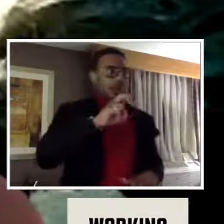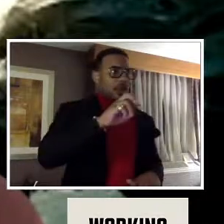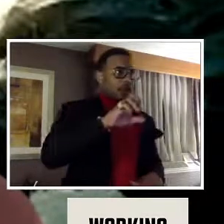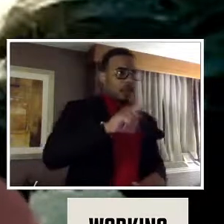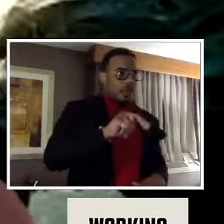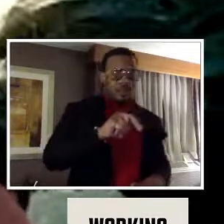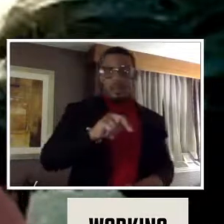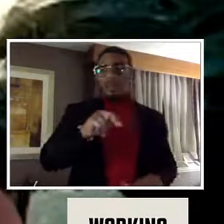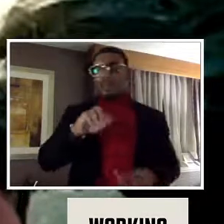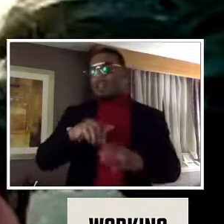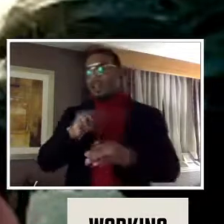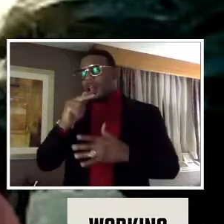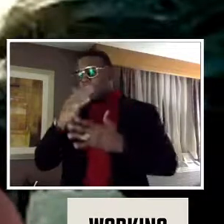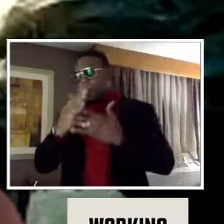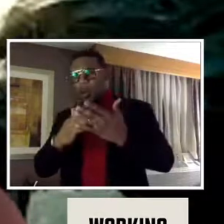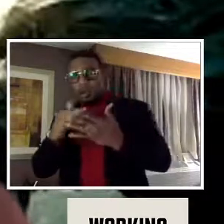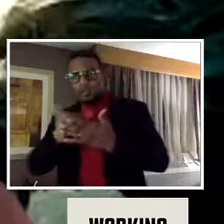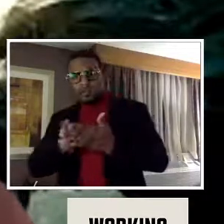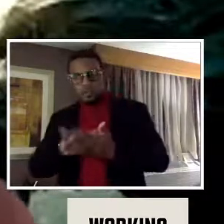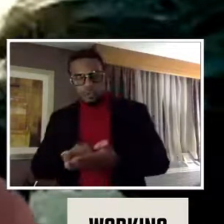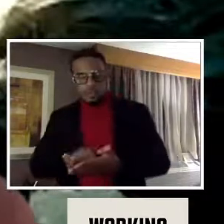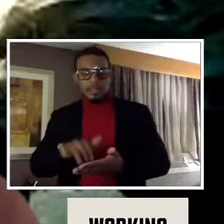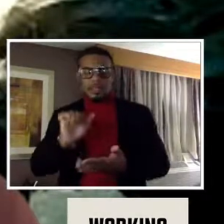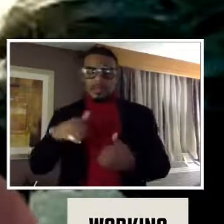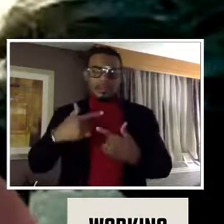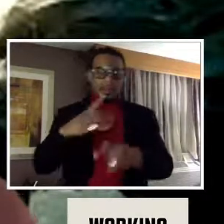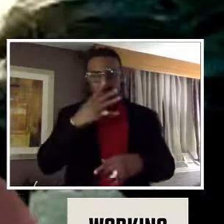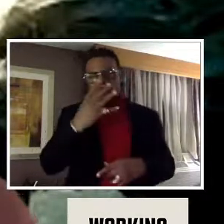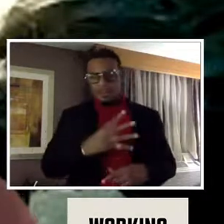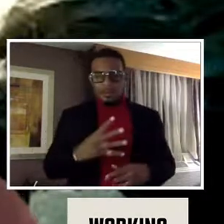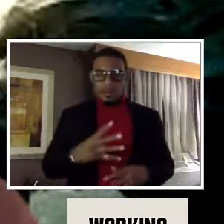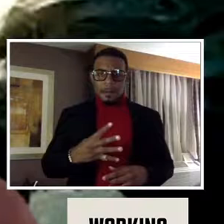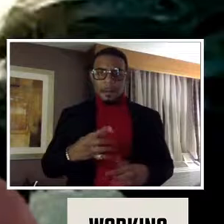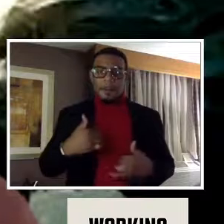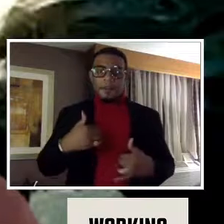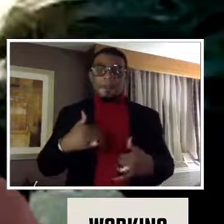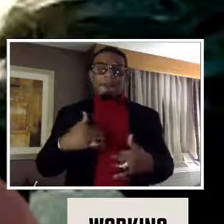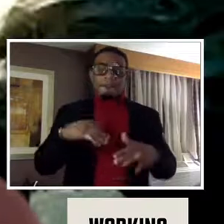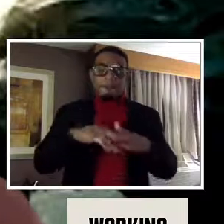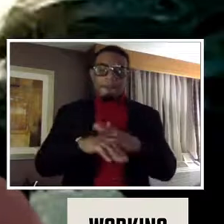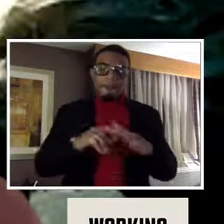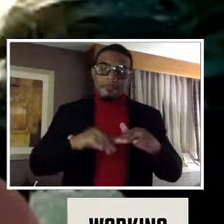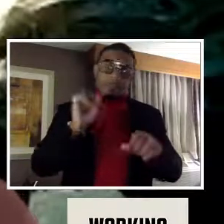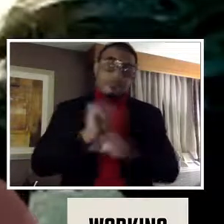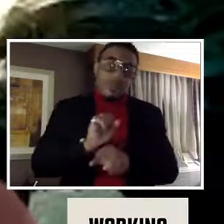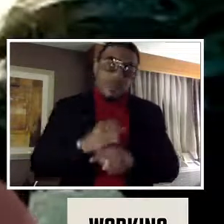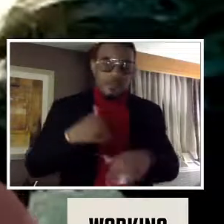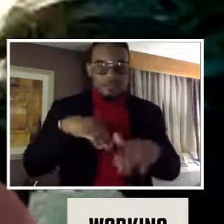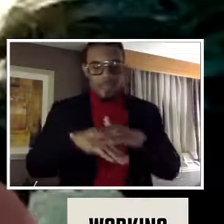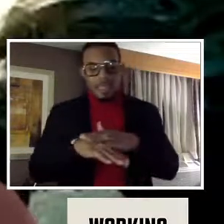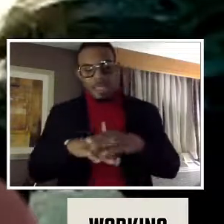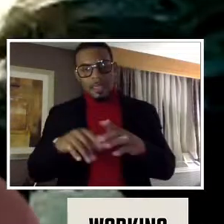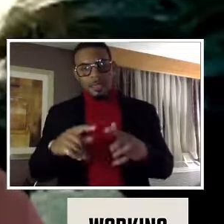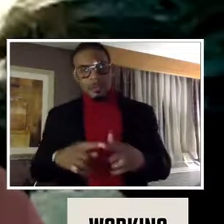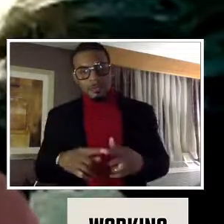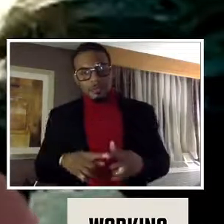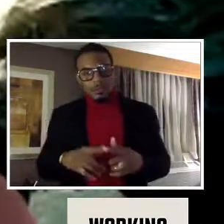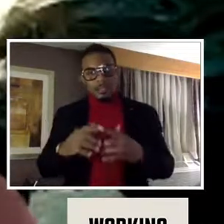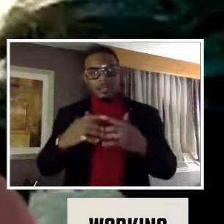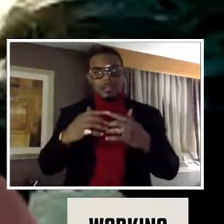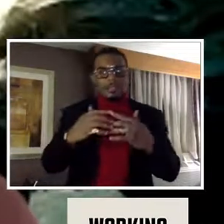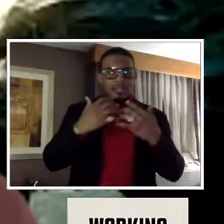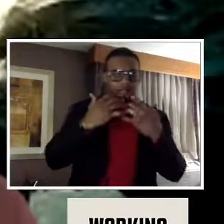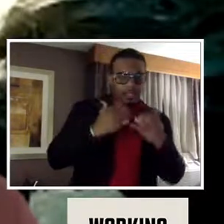of New Rochelle and other parts of the district that have been neglected have access to jobs, have access to the